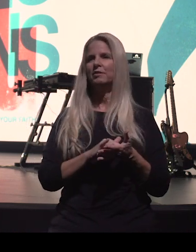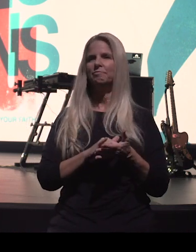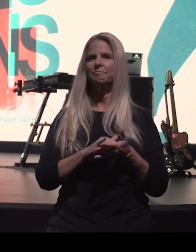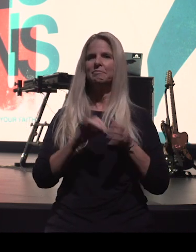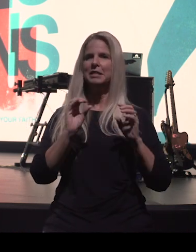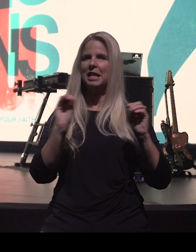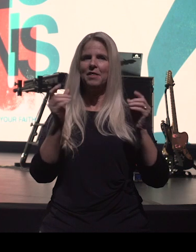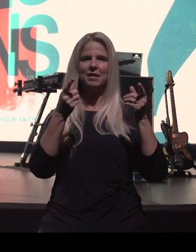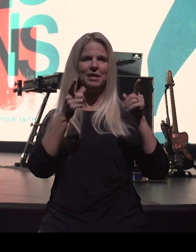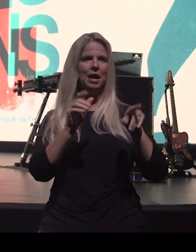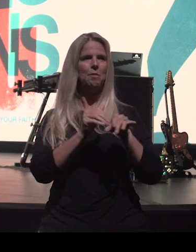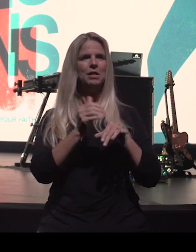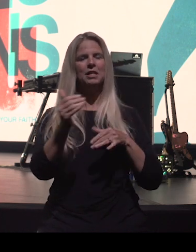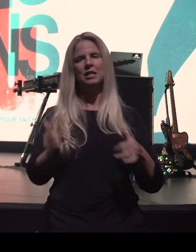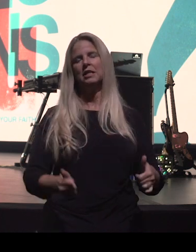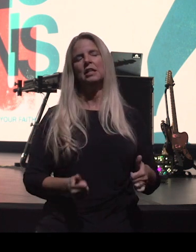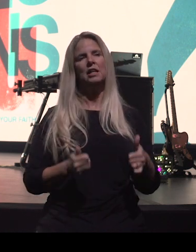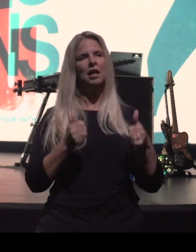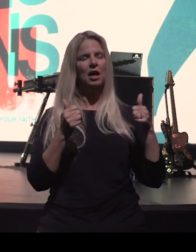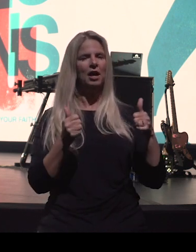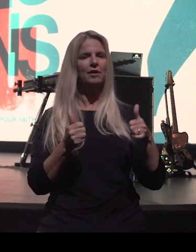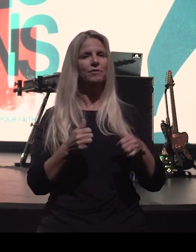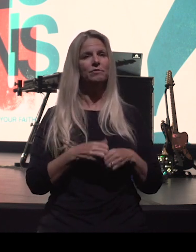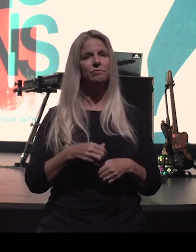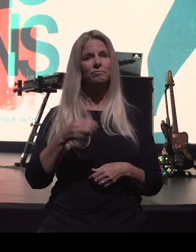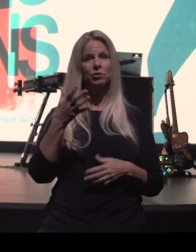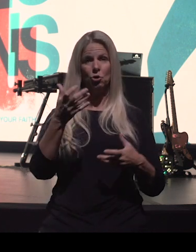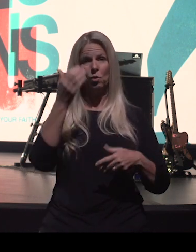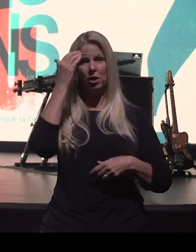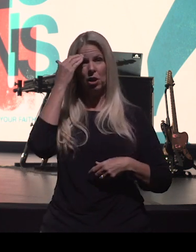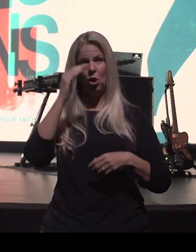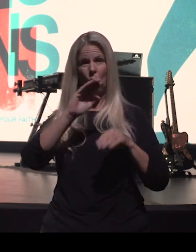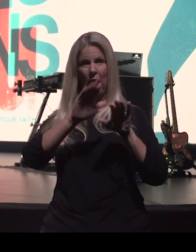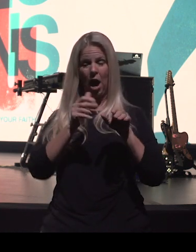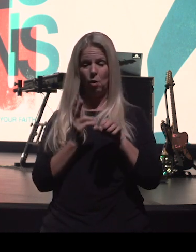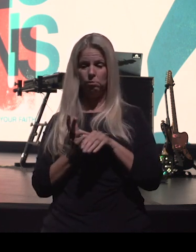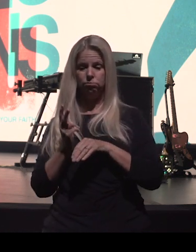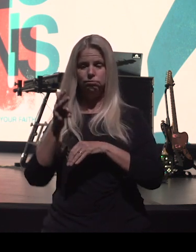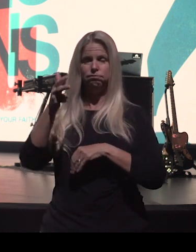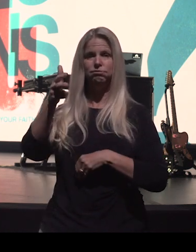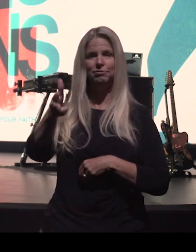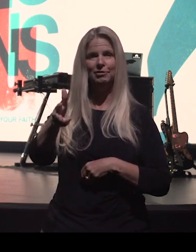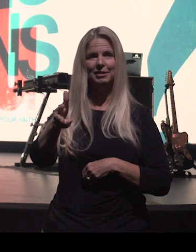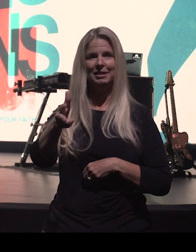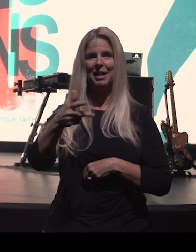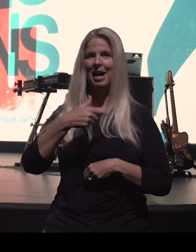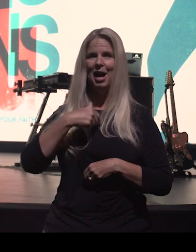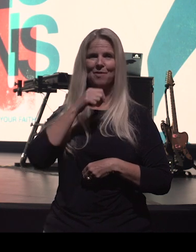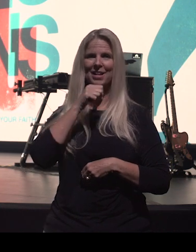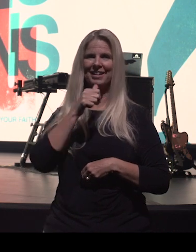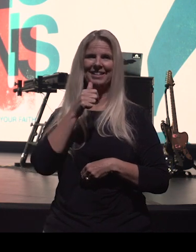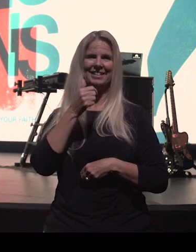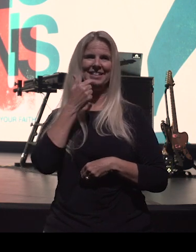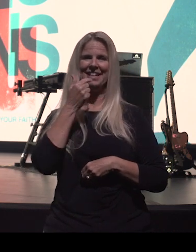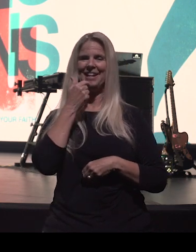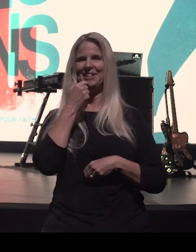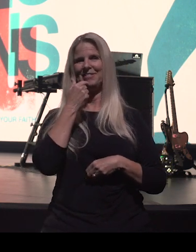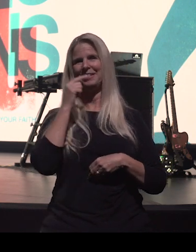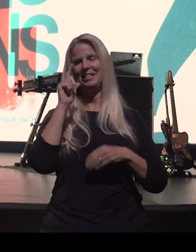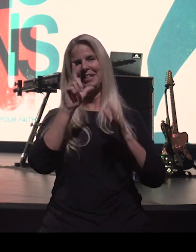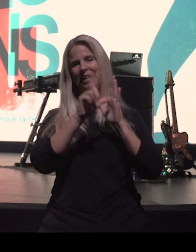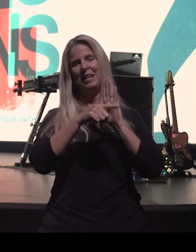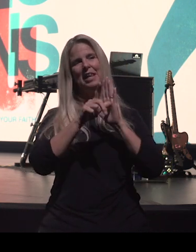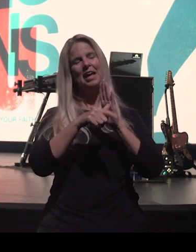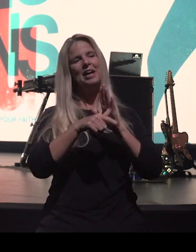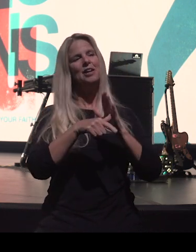life? You want to know how I got out of the sand? I'm not going to tell you till later in the message, all right? But I will tell you, but